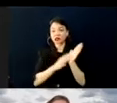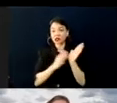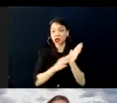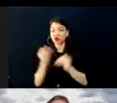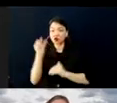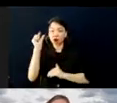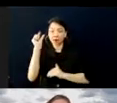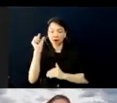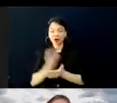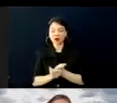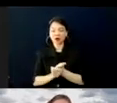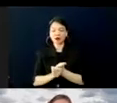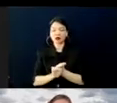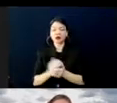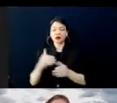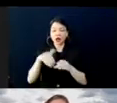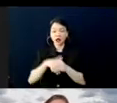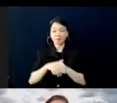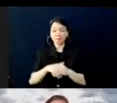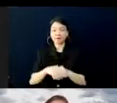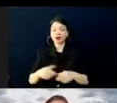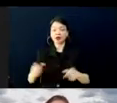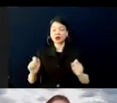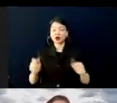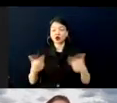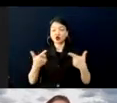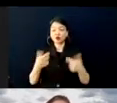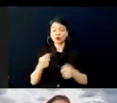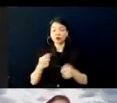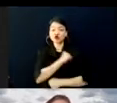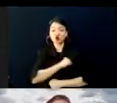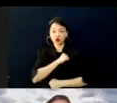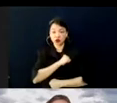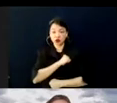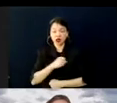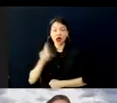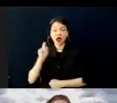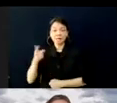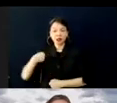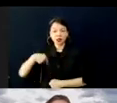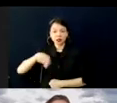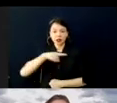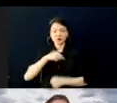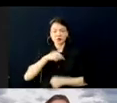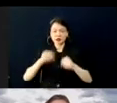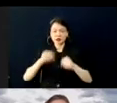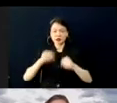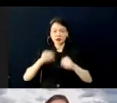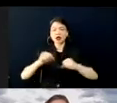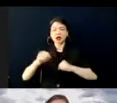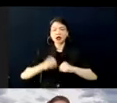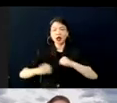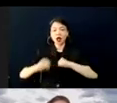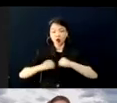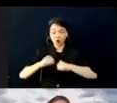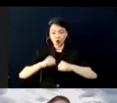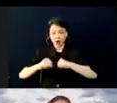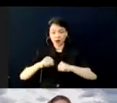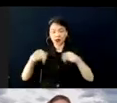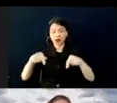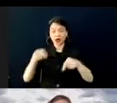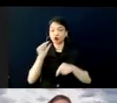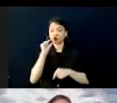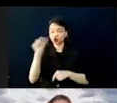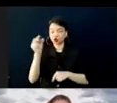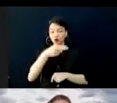services right now? What can we do to start catalyzing that deeper engagement, especially among low-income populations? So, what do we need